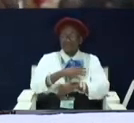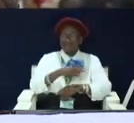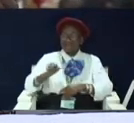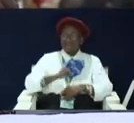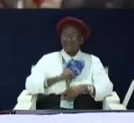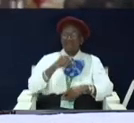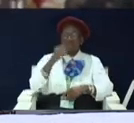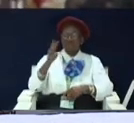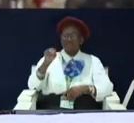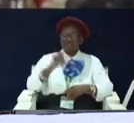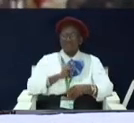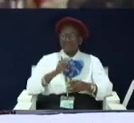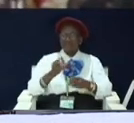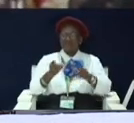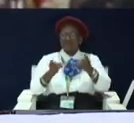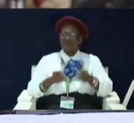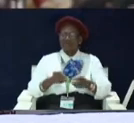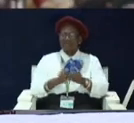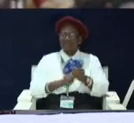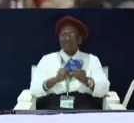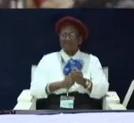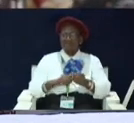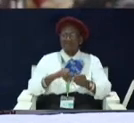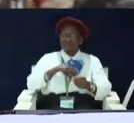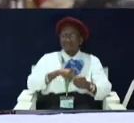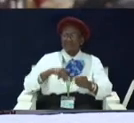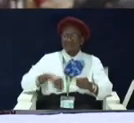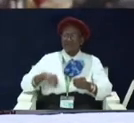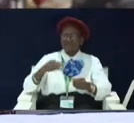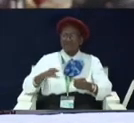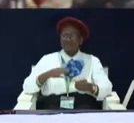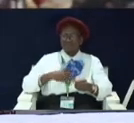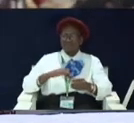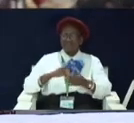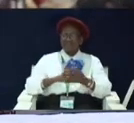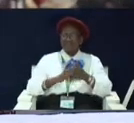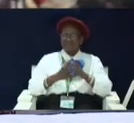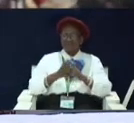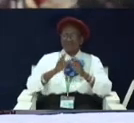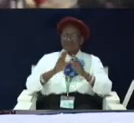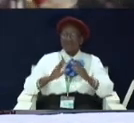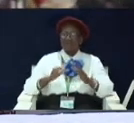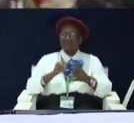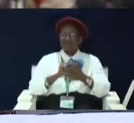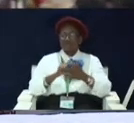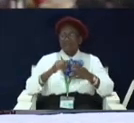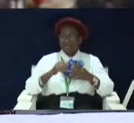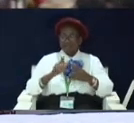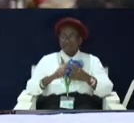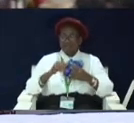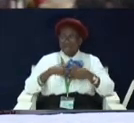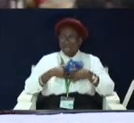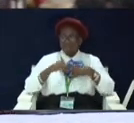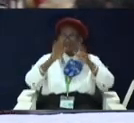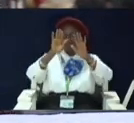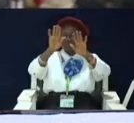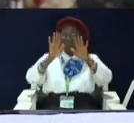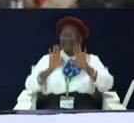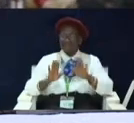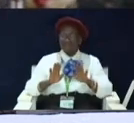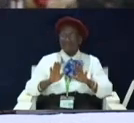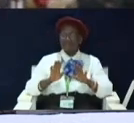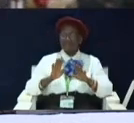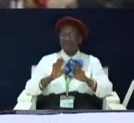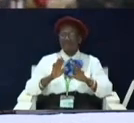him I want every member of my congregation to have a miracle. Mo wa so fun pe mo fe ki gbogbo omo ijo mi pata ki won ni